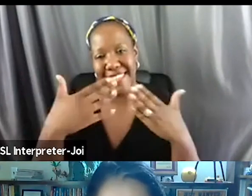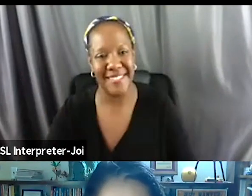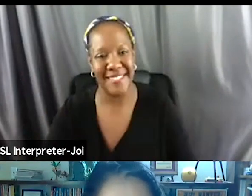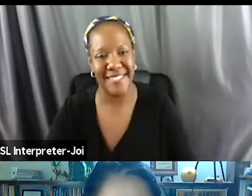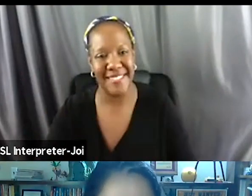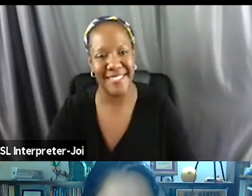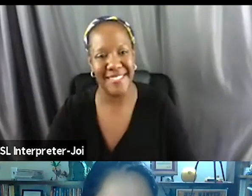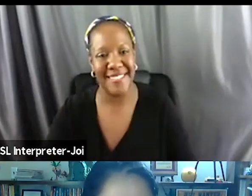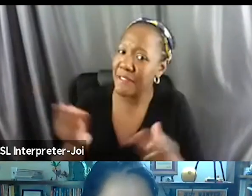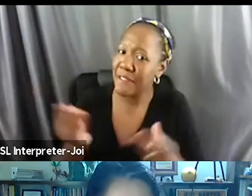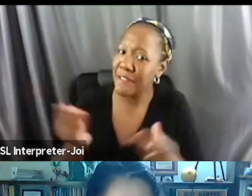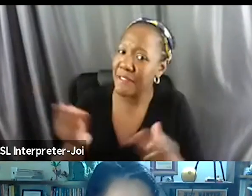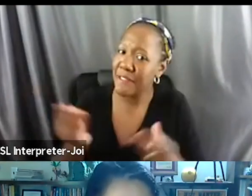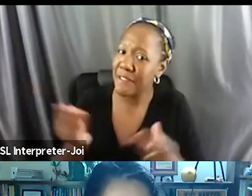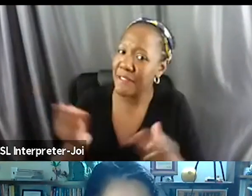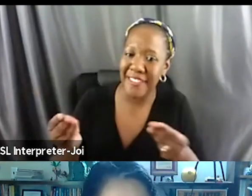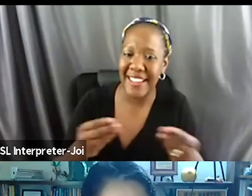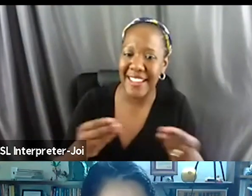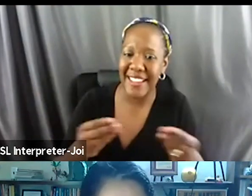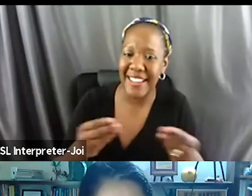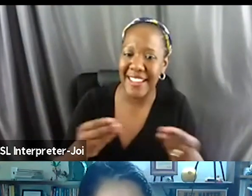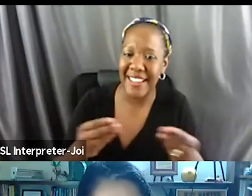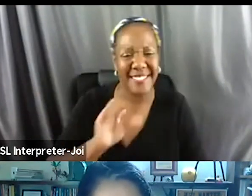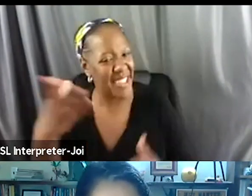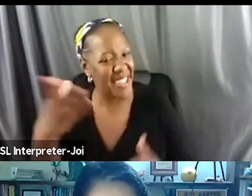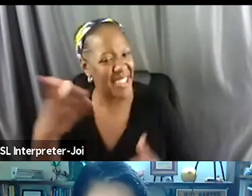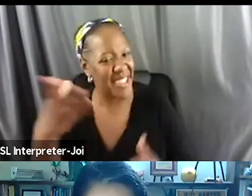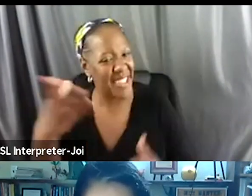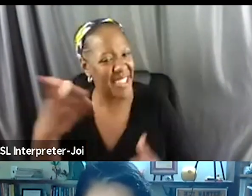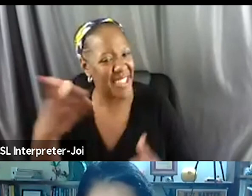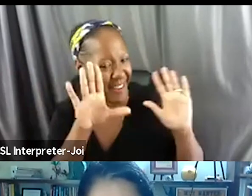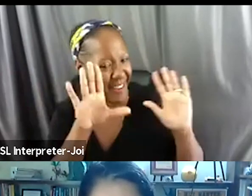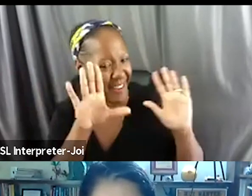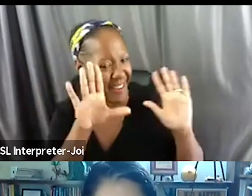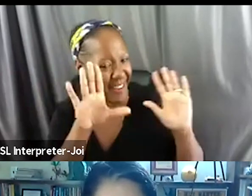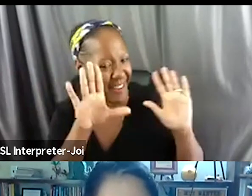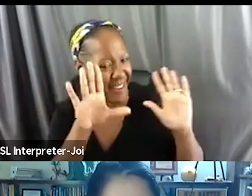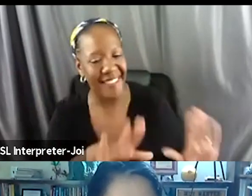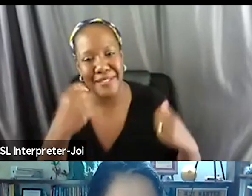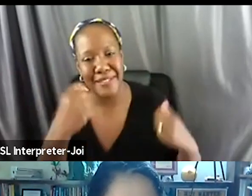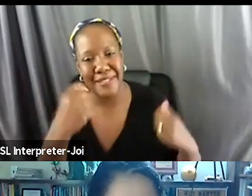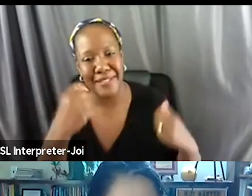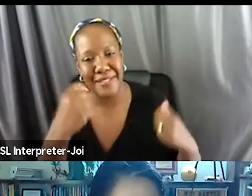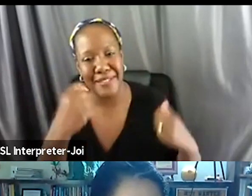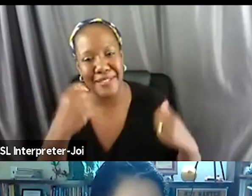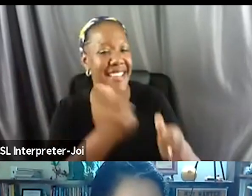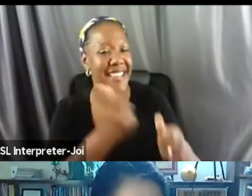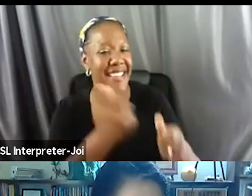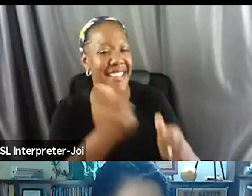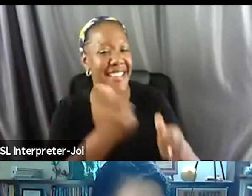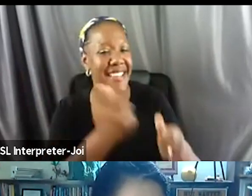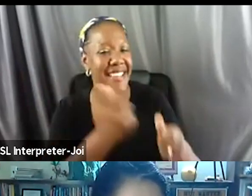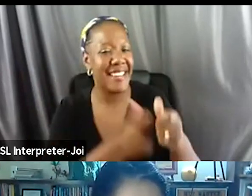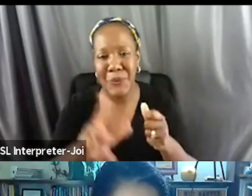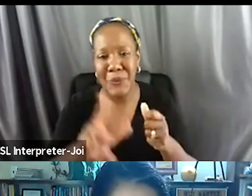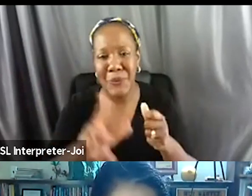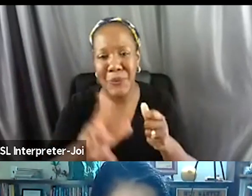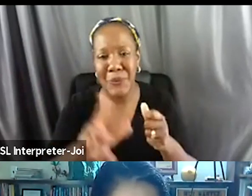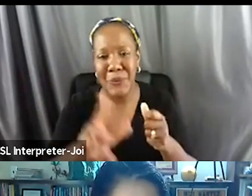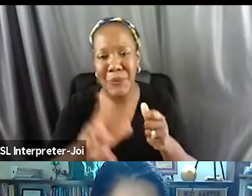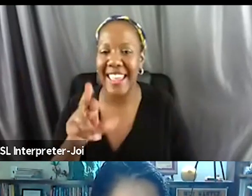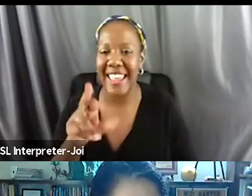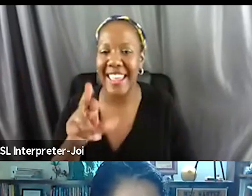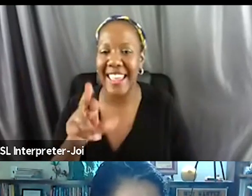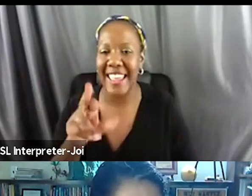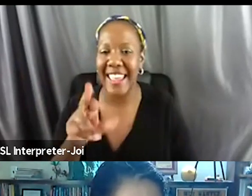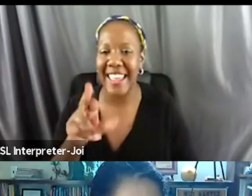for moderating. It's been awesome. Thank you so much. And each of you ladies as well. And Gracie, you